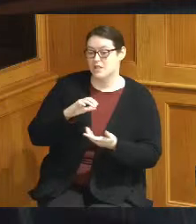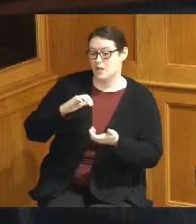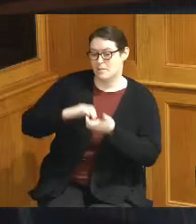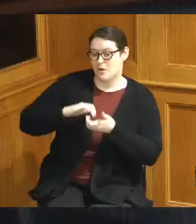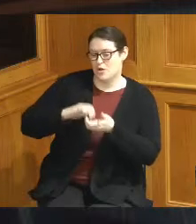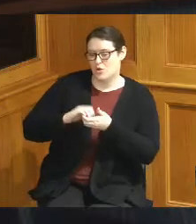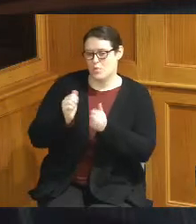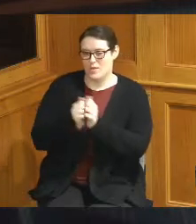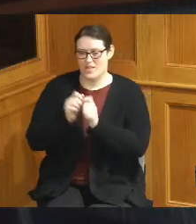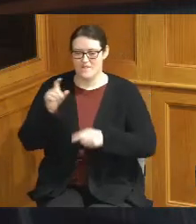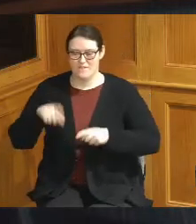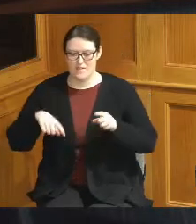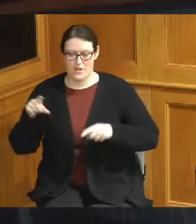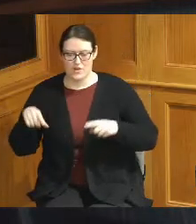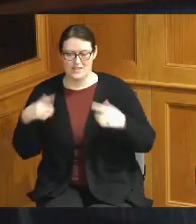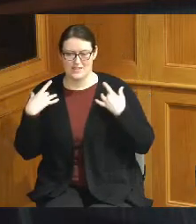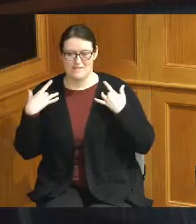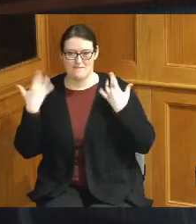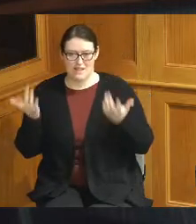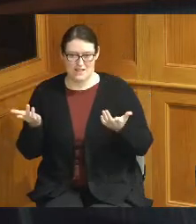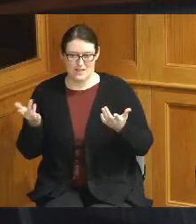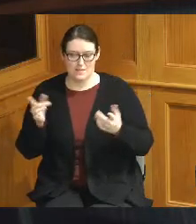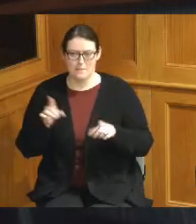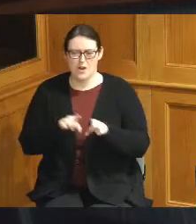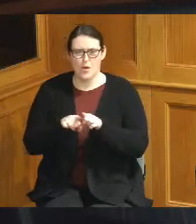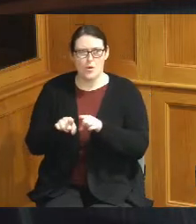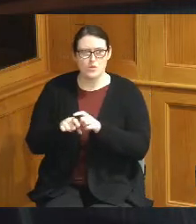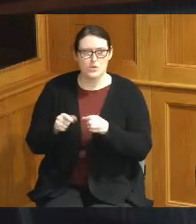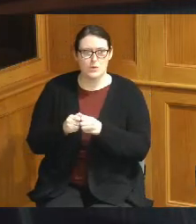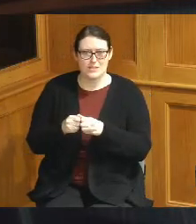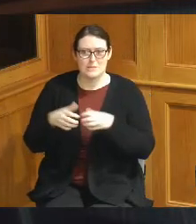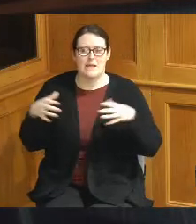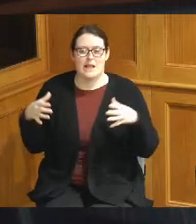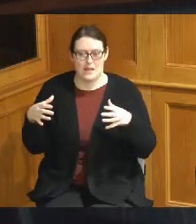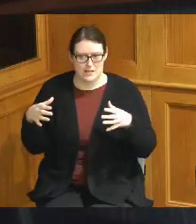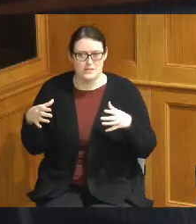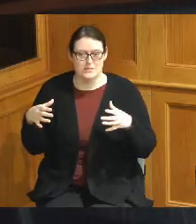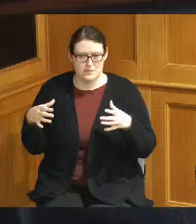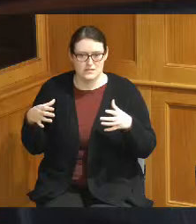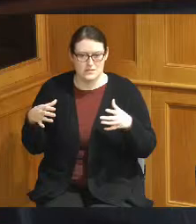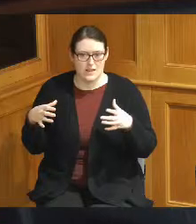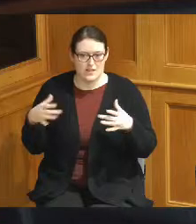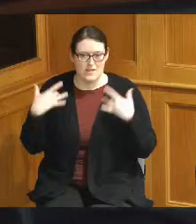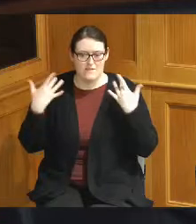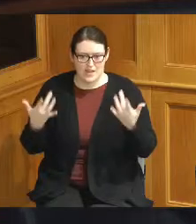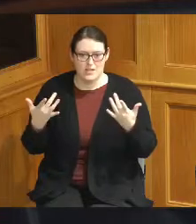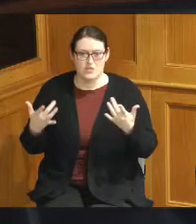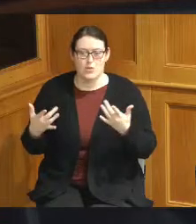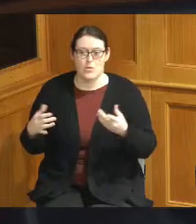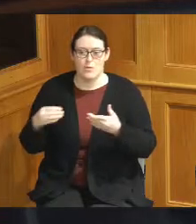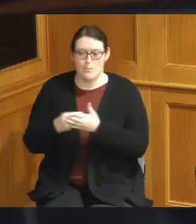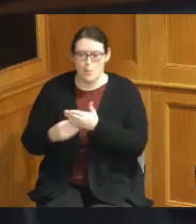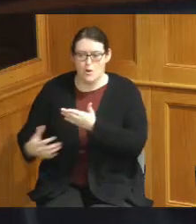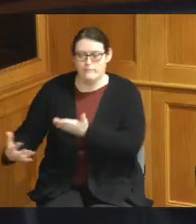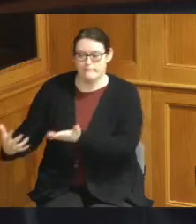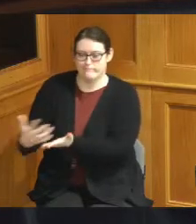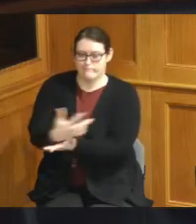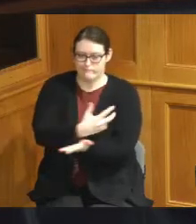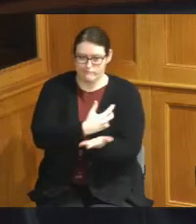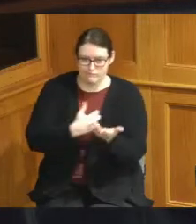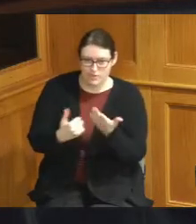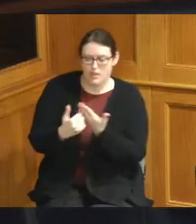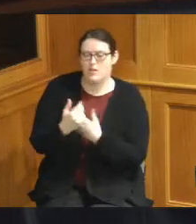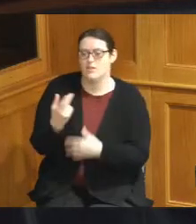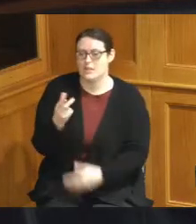these different events, but also expand those events so that we bring in more revenue into the county, all